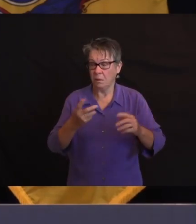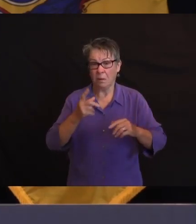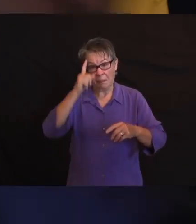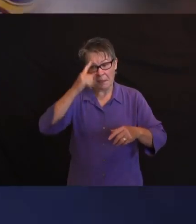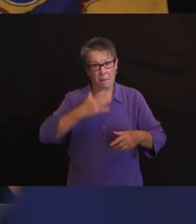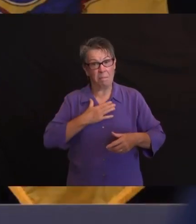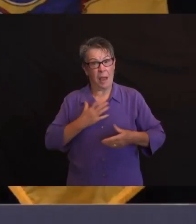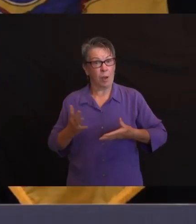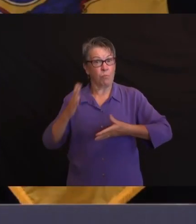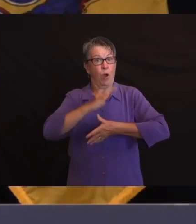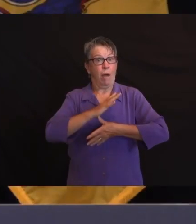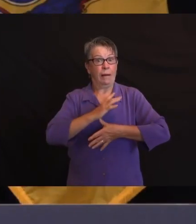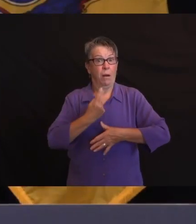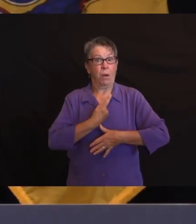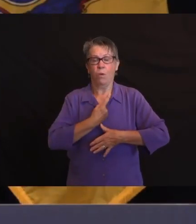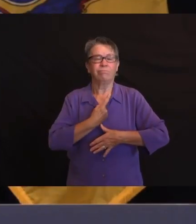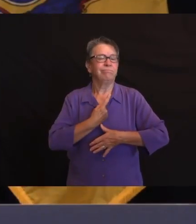Dave, over to you.